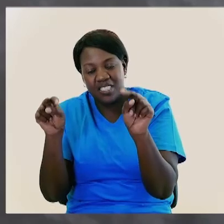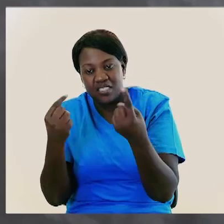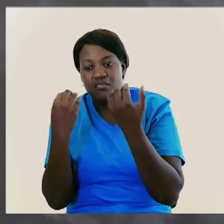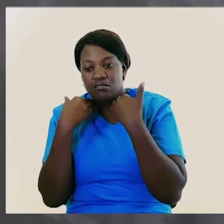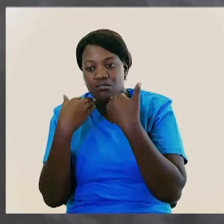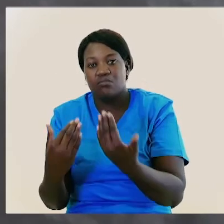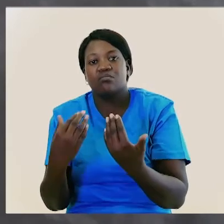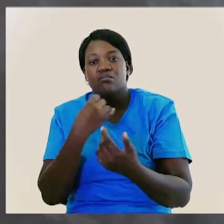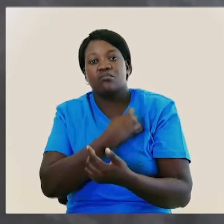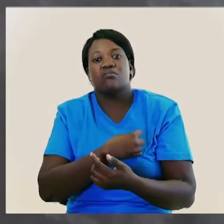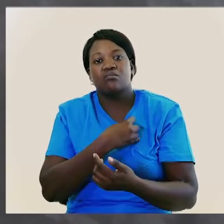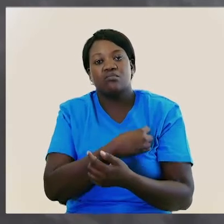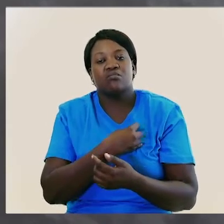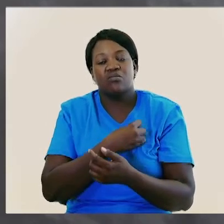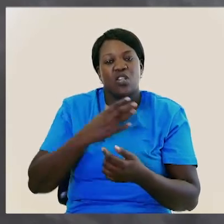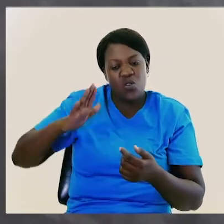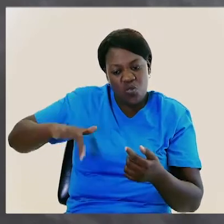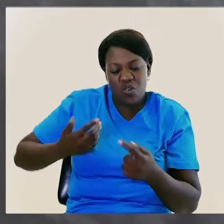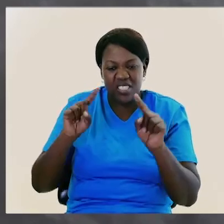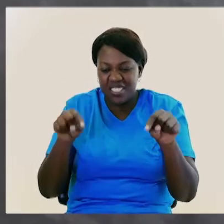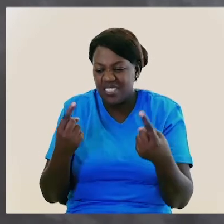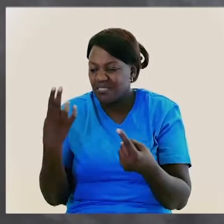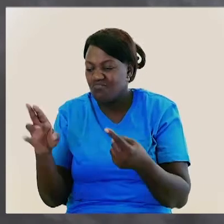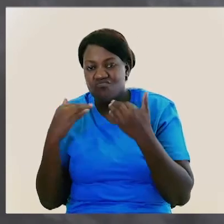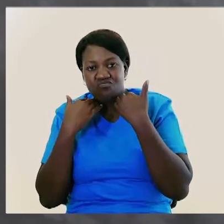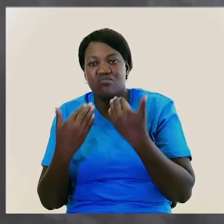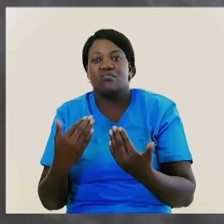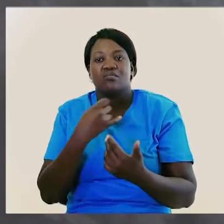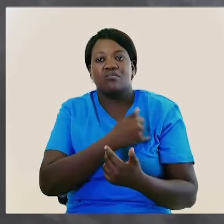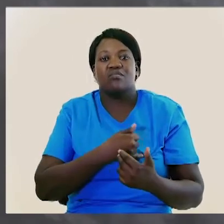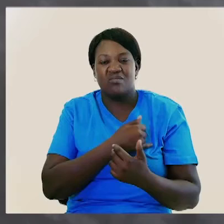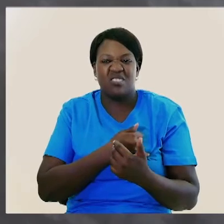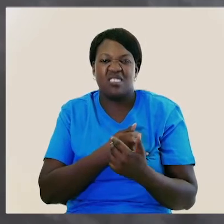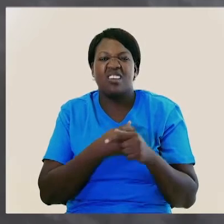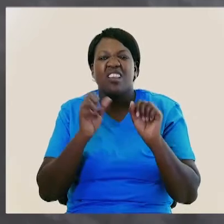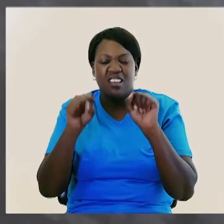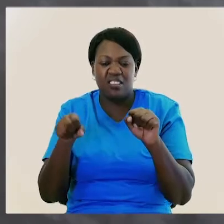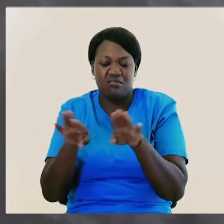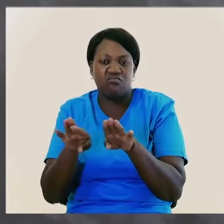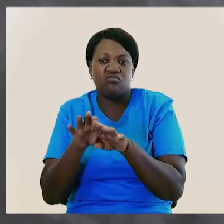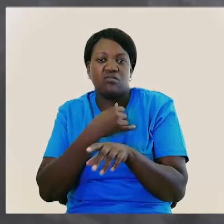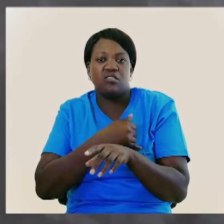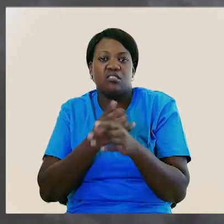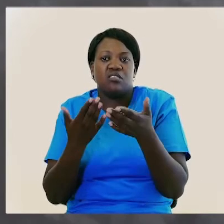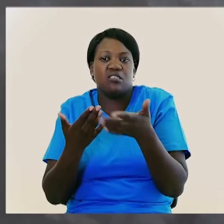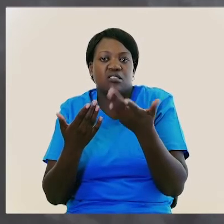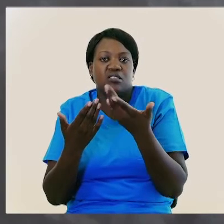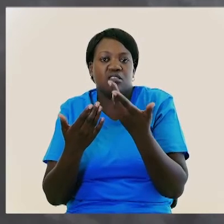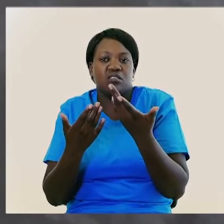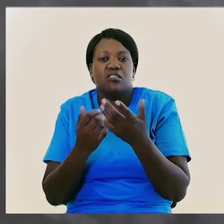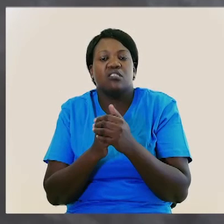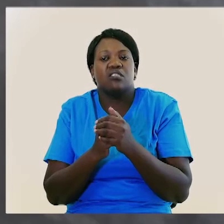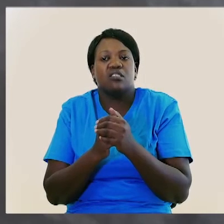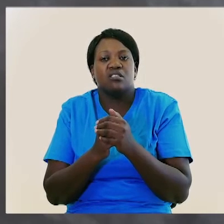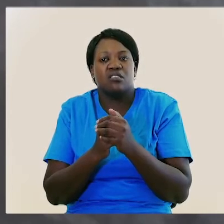life, but then we also want things that are not essential but which make our lives easier or more enjoyable.